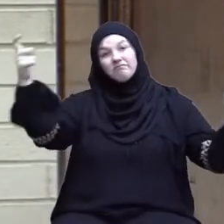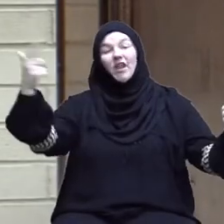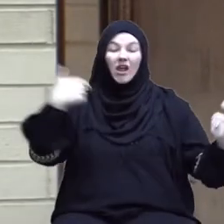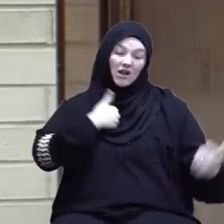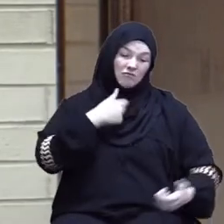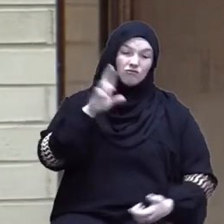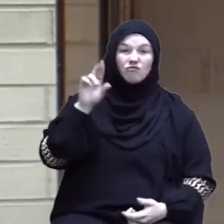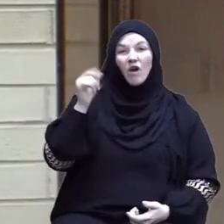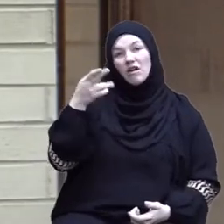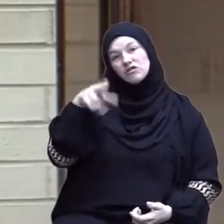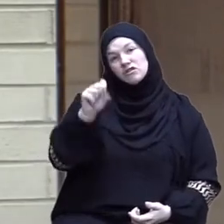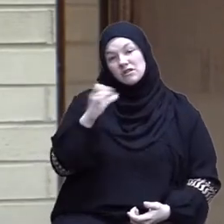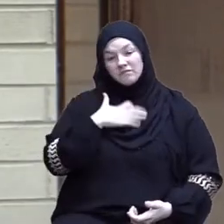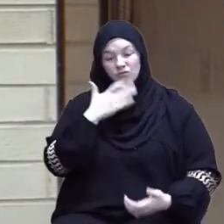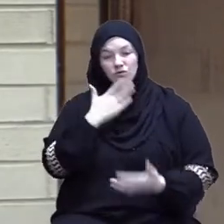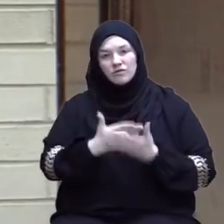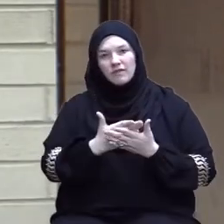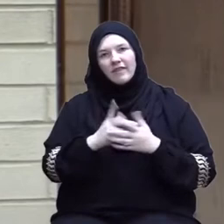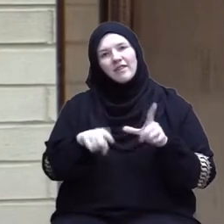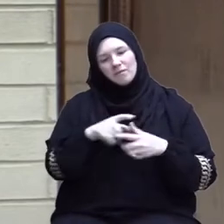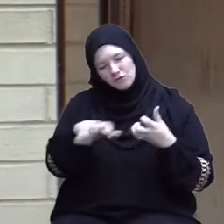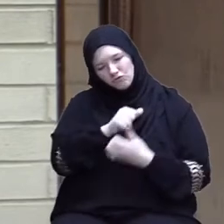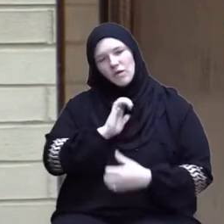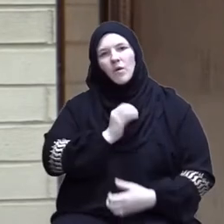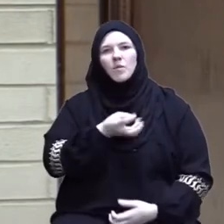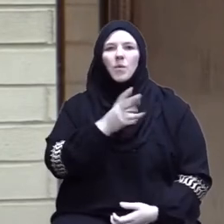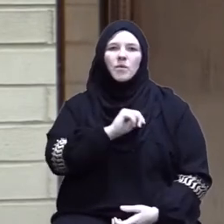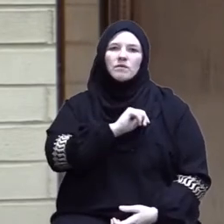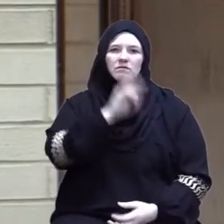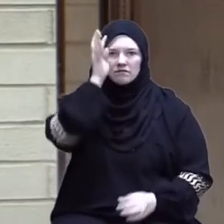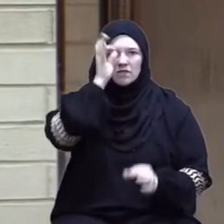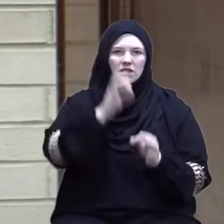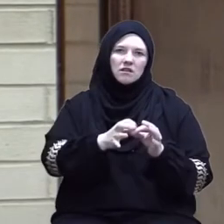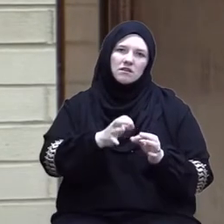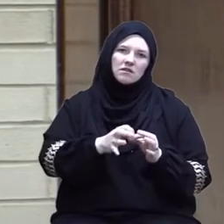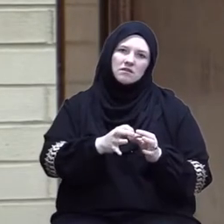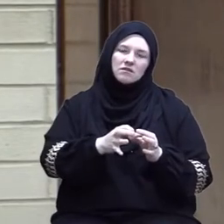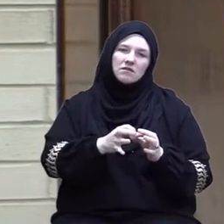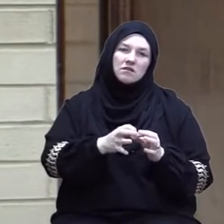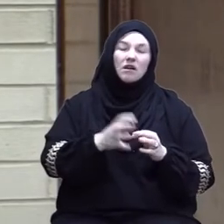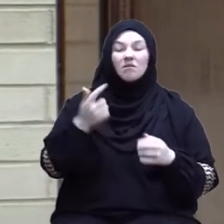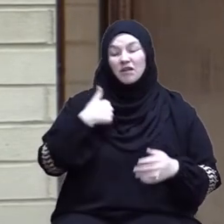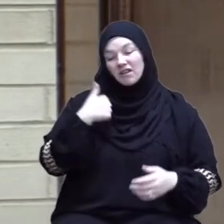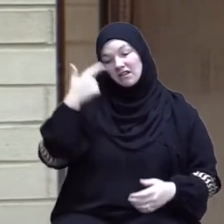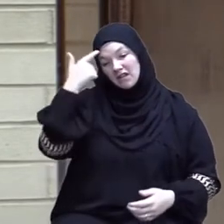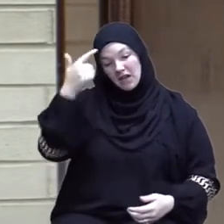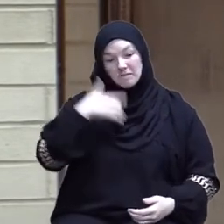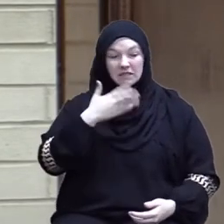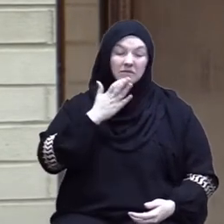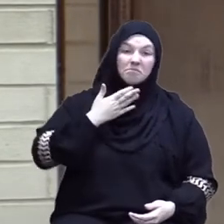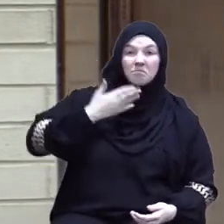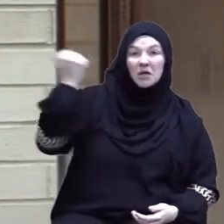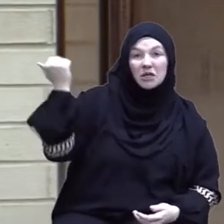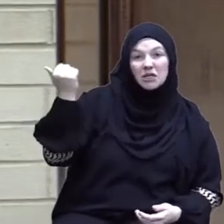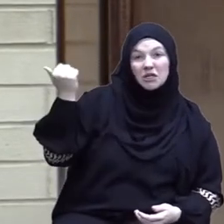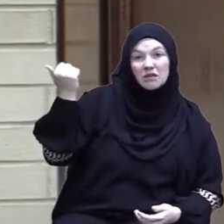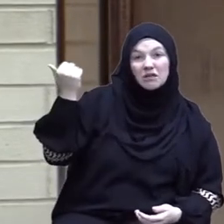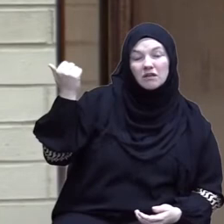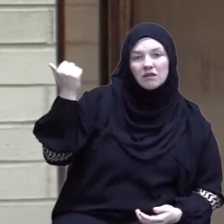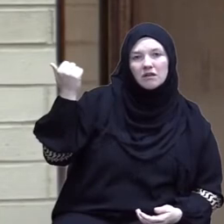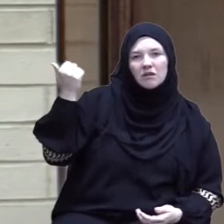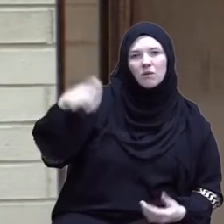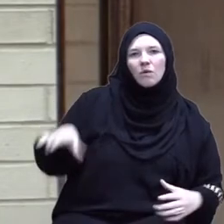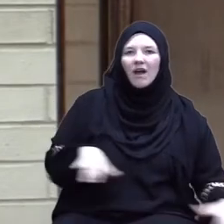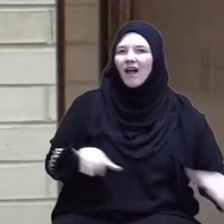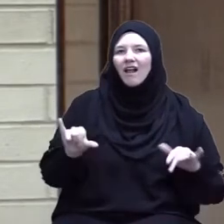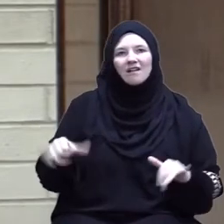righteousness, we destroy our own faith. When we think of ourselves as we are better, we act like